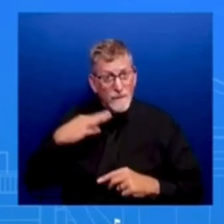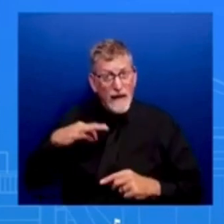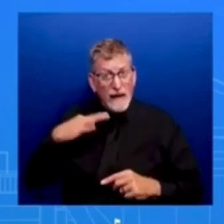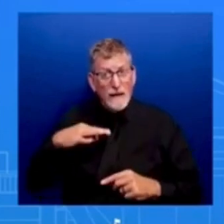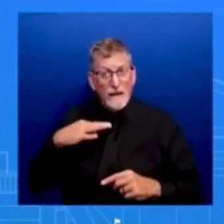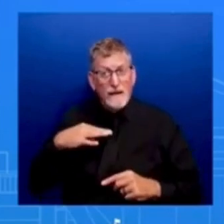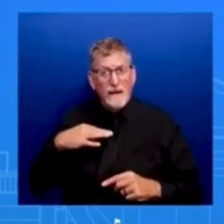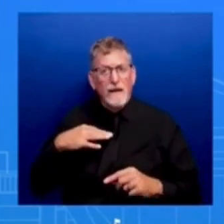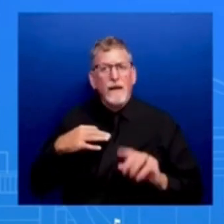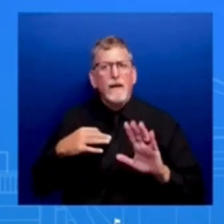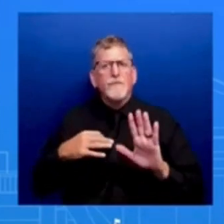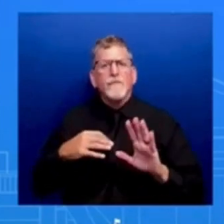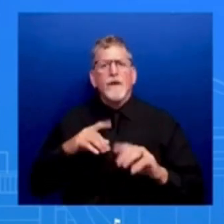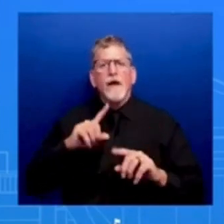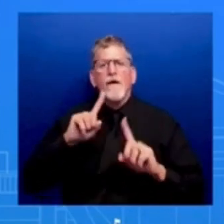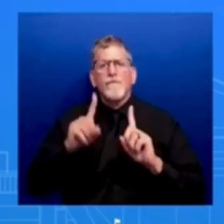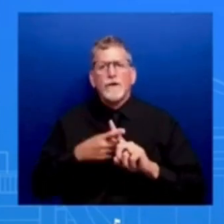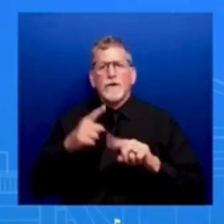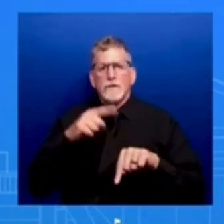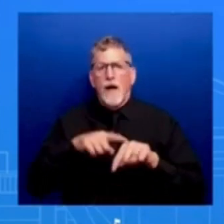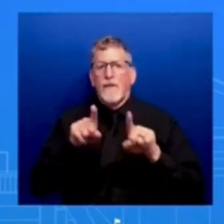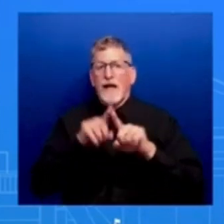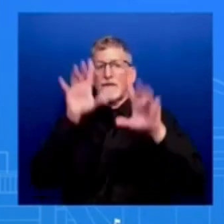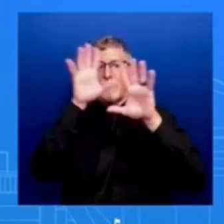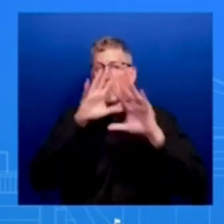hello, hi, what's your name?